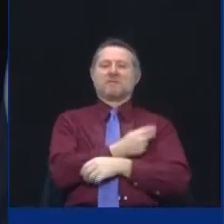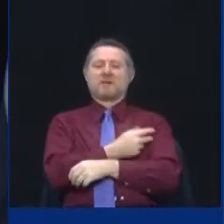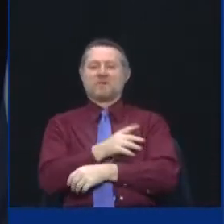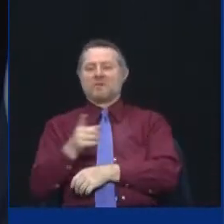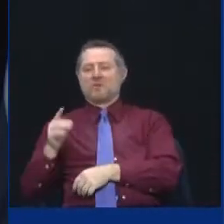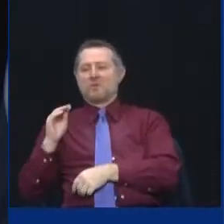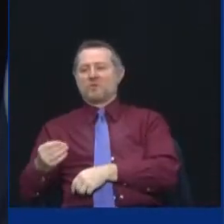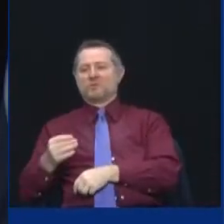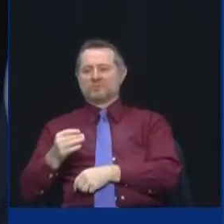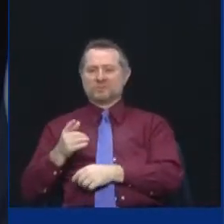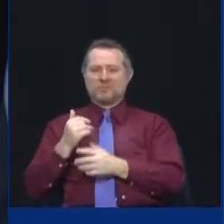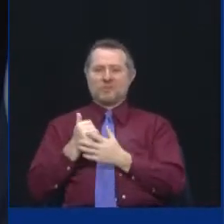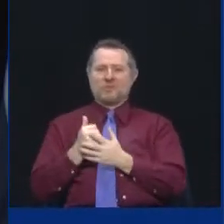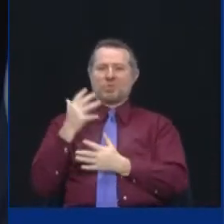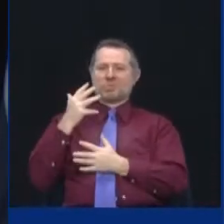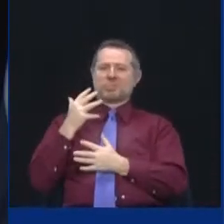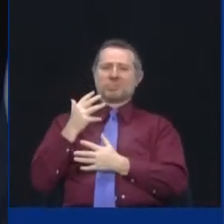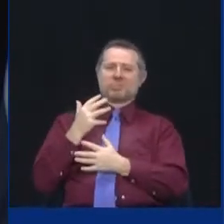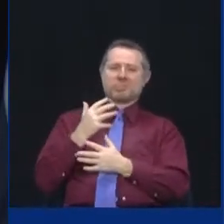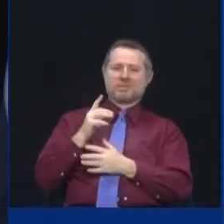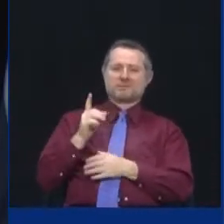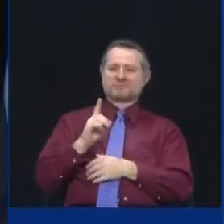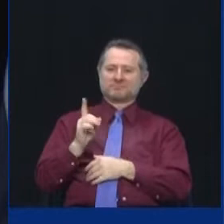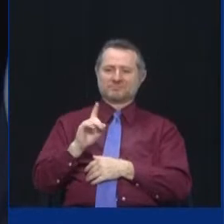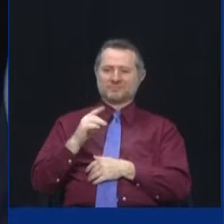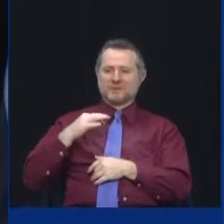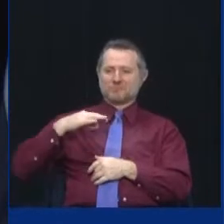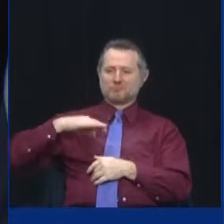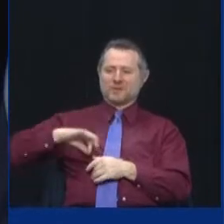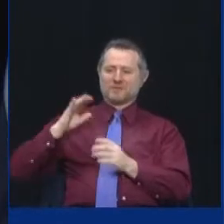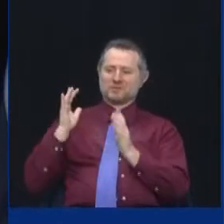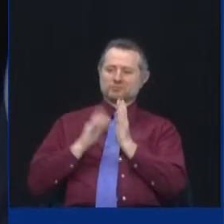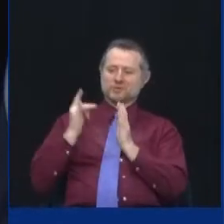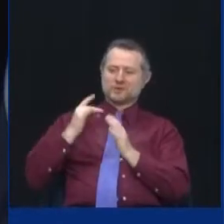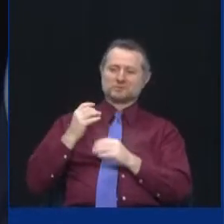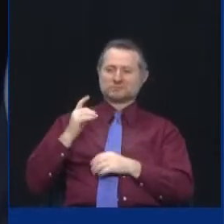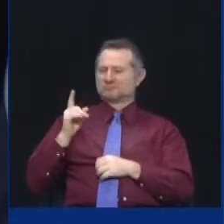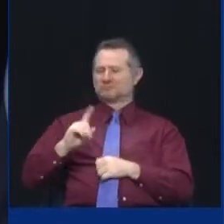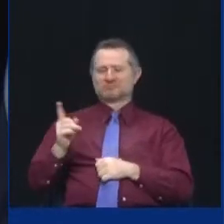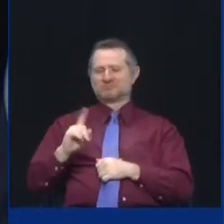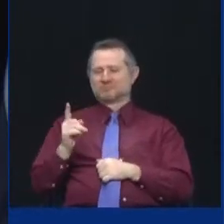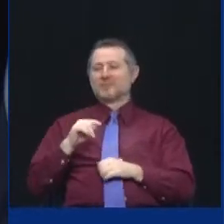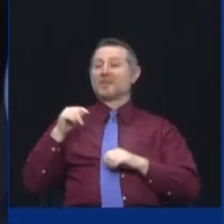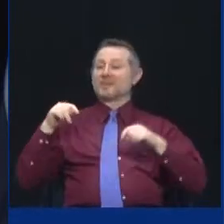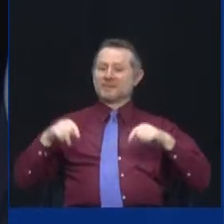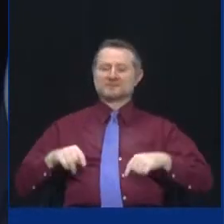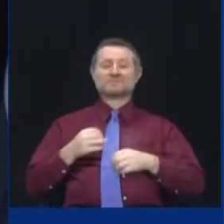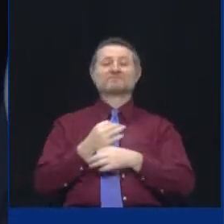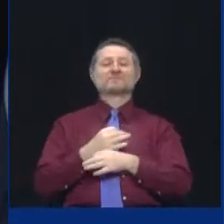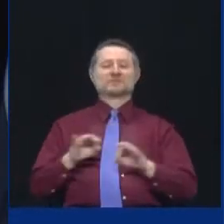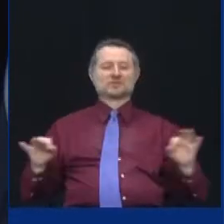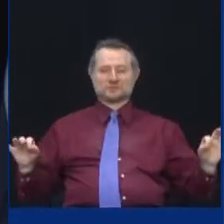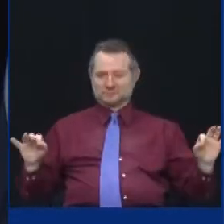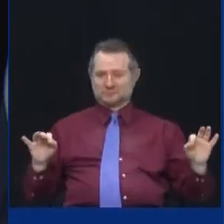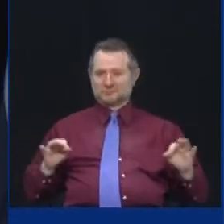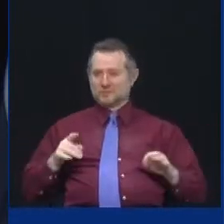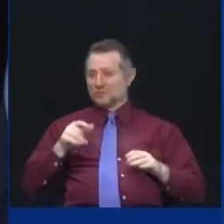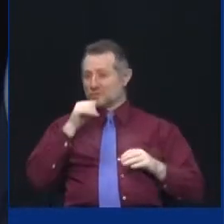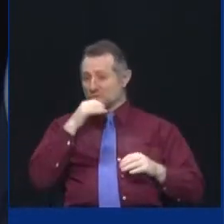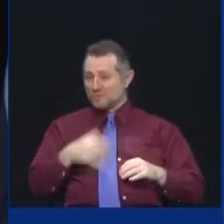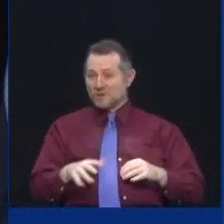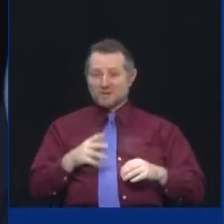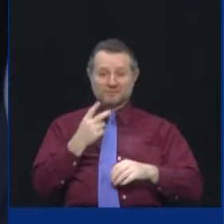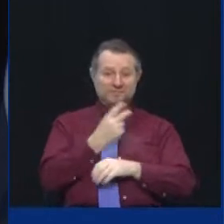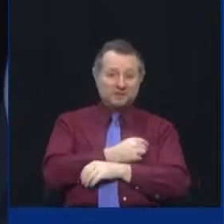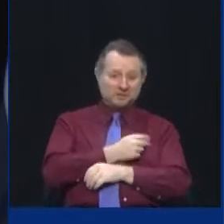of wealth or access or privilege. It's none of those. It's free. You don't want to get a